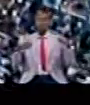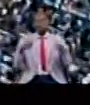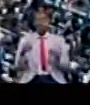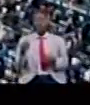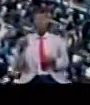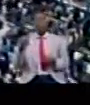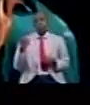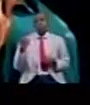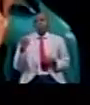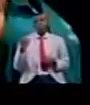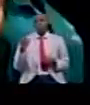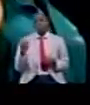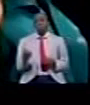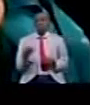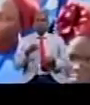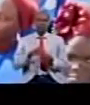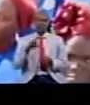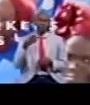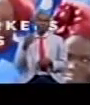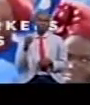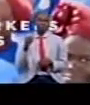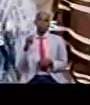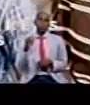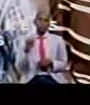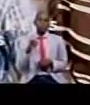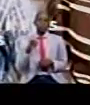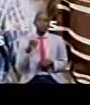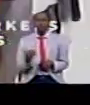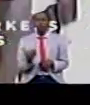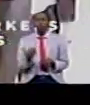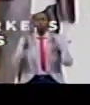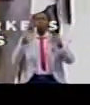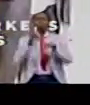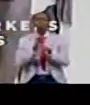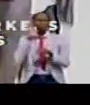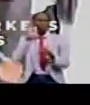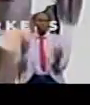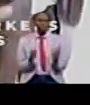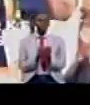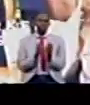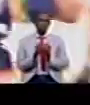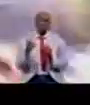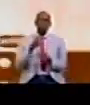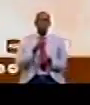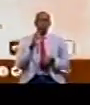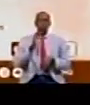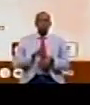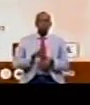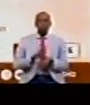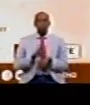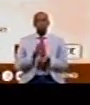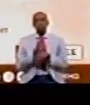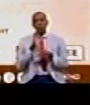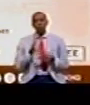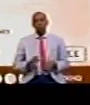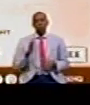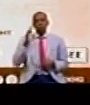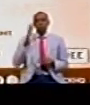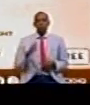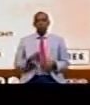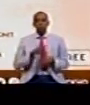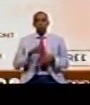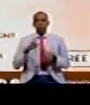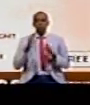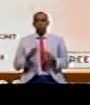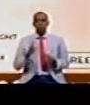time. Therefore, privilege, you know, us, your wife, our children. Lord, we exalt your